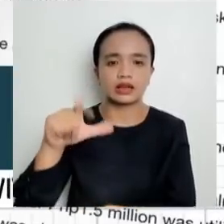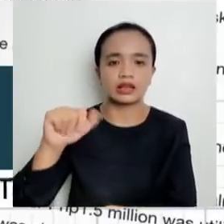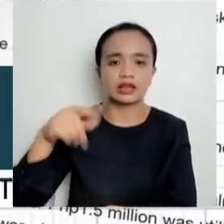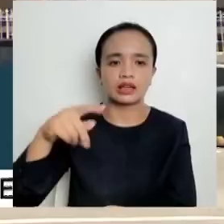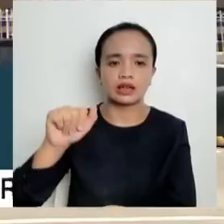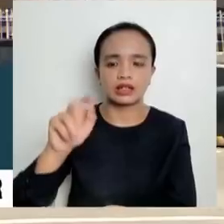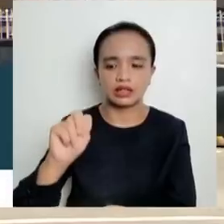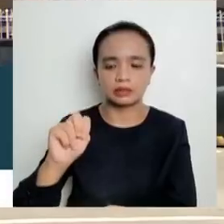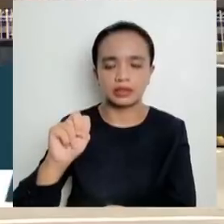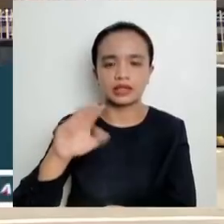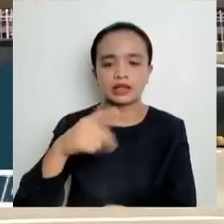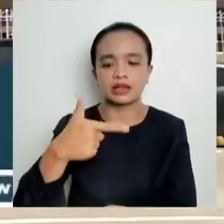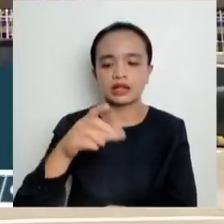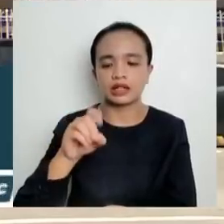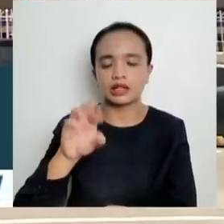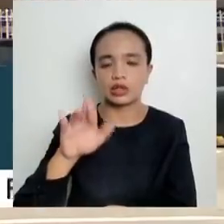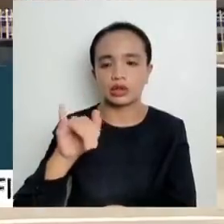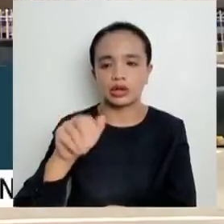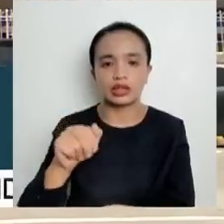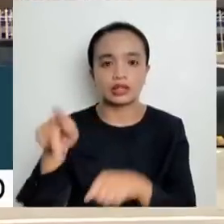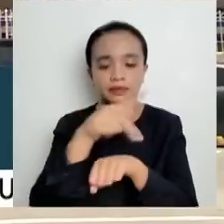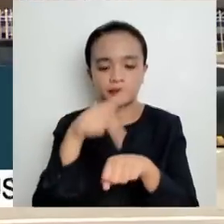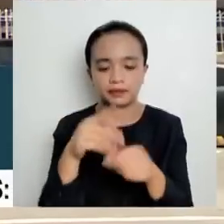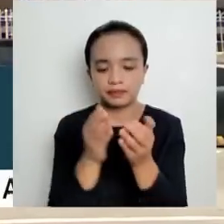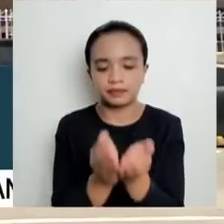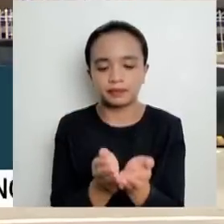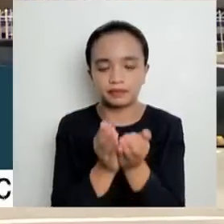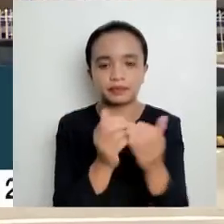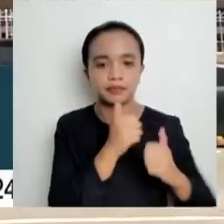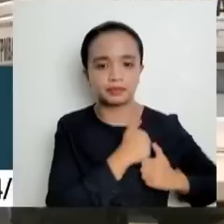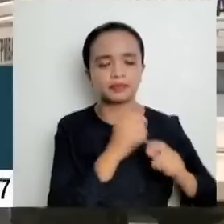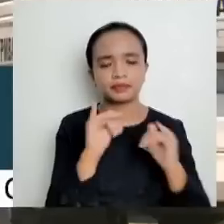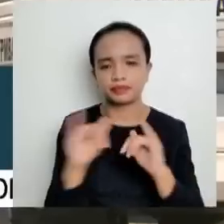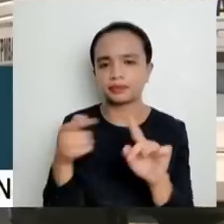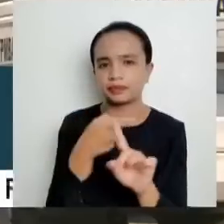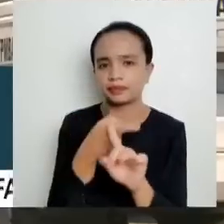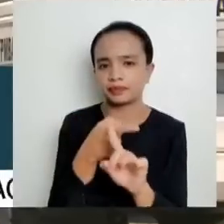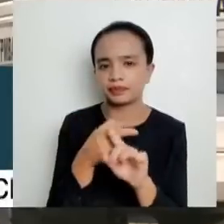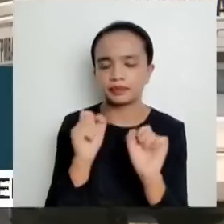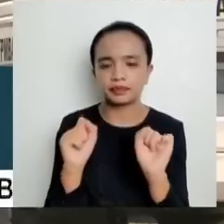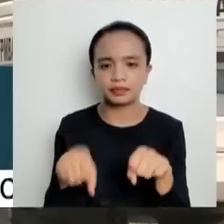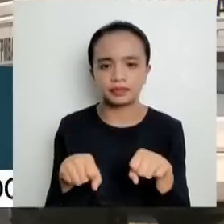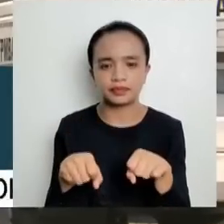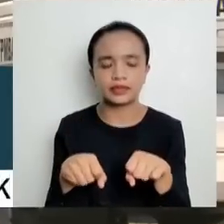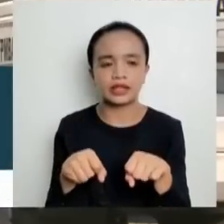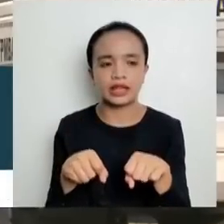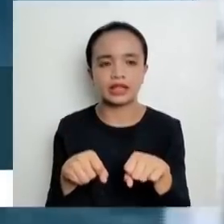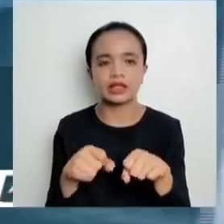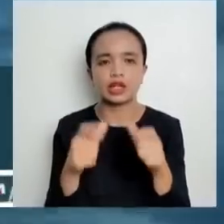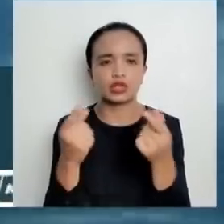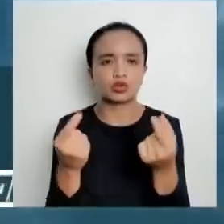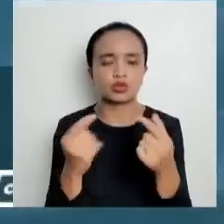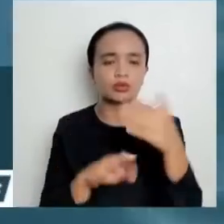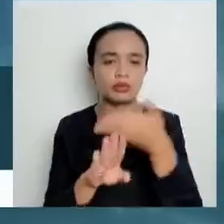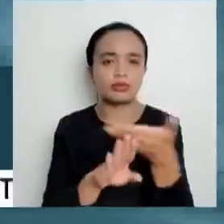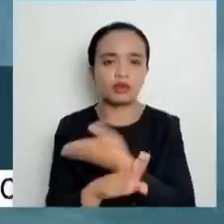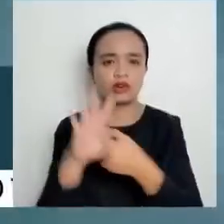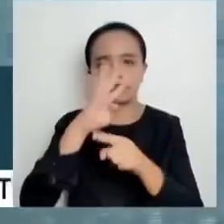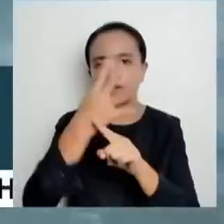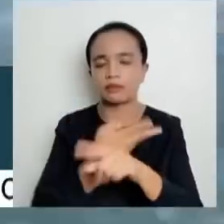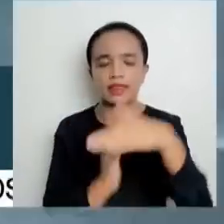Gloria. The Philippine Coast Guard, meanwhile, remains optimistic it can beat the 4-month deadline for the oil spill cleanup. With